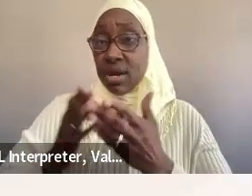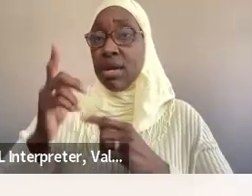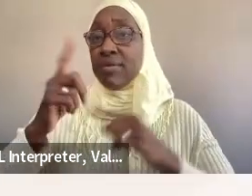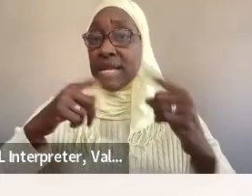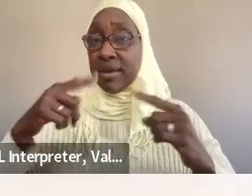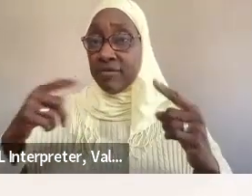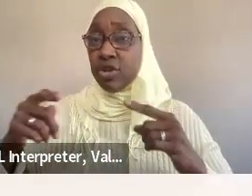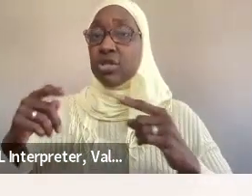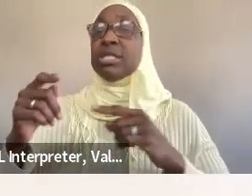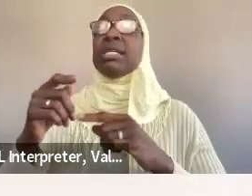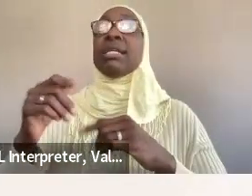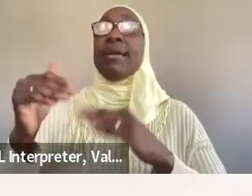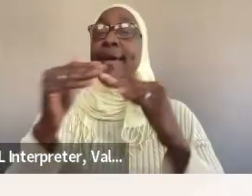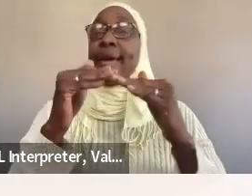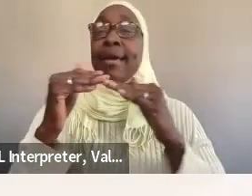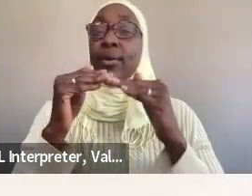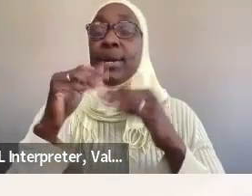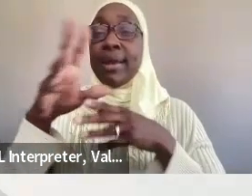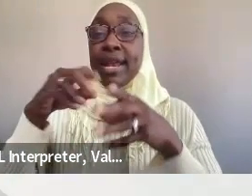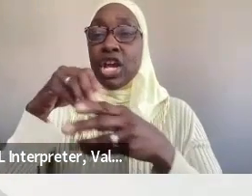equity, and inclusion initiatives.